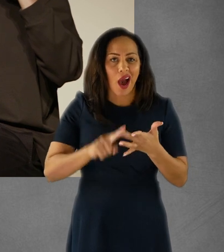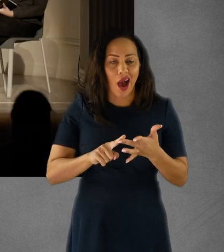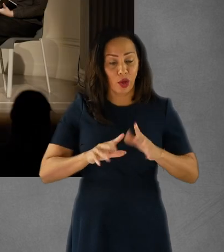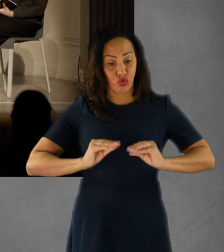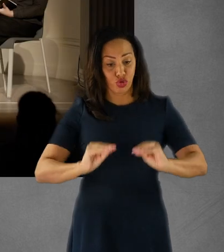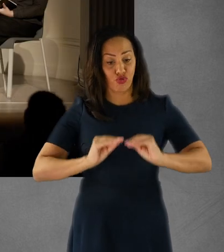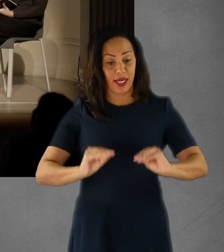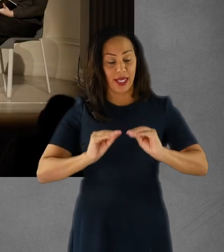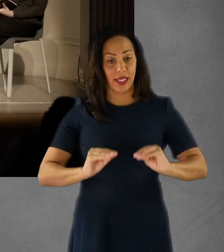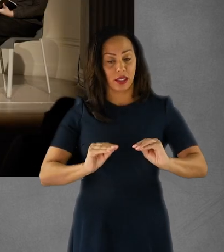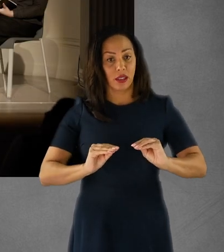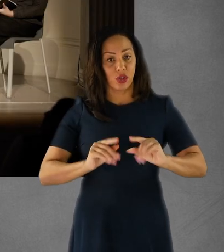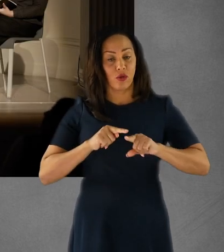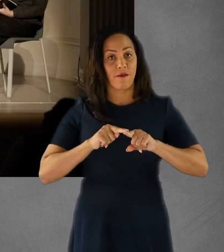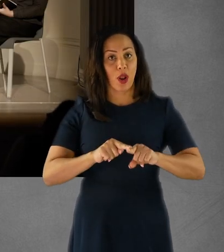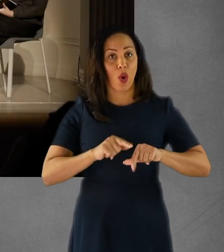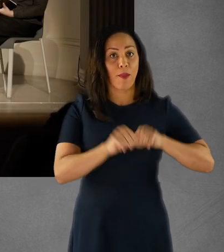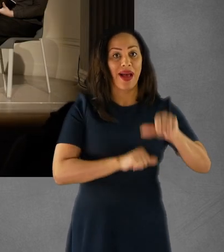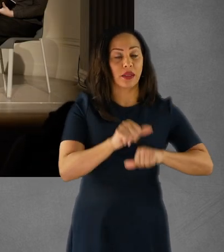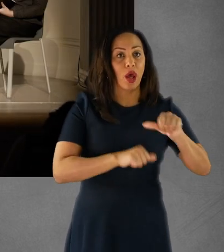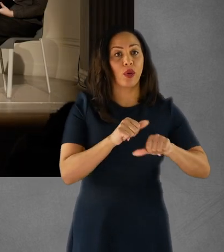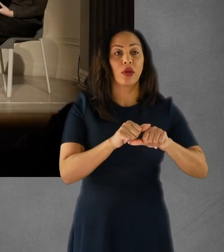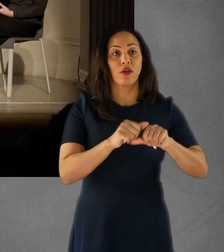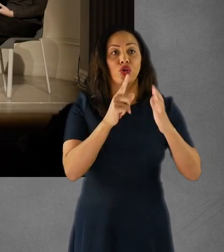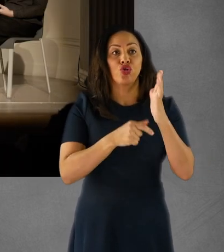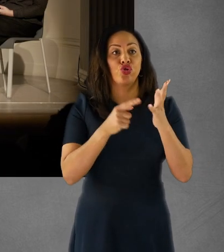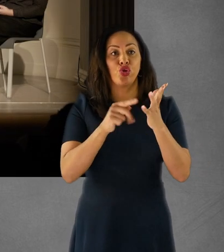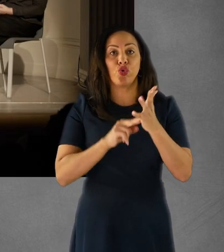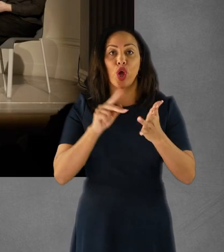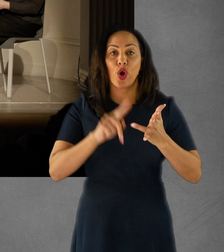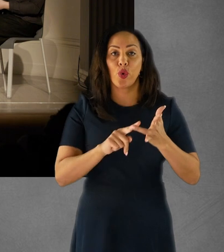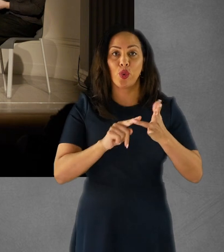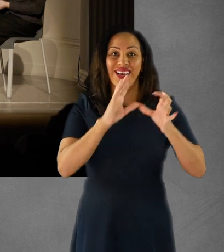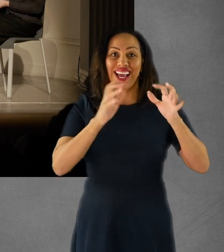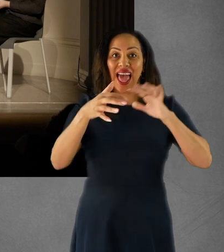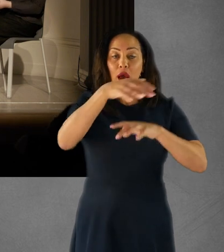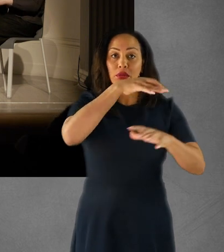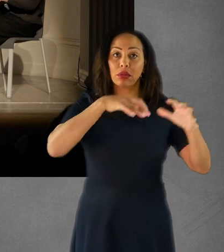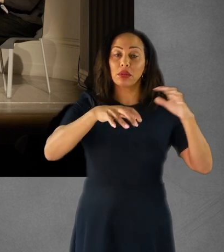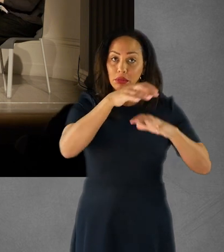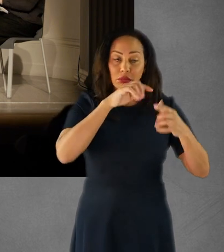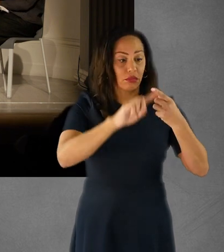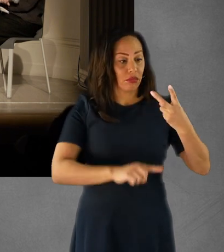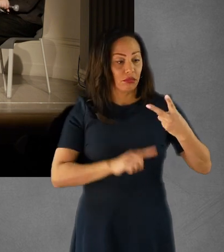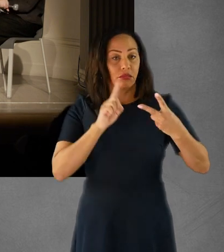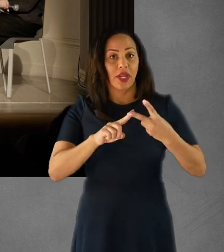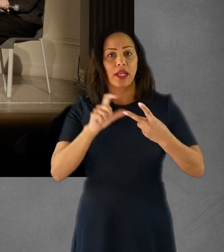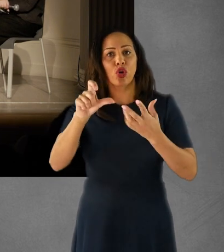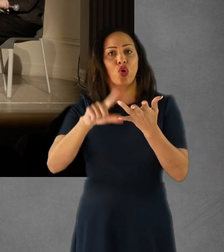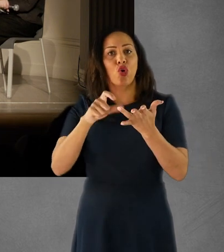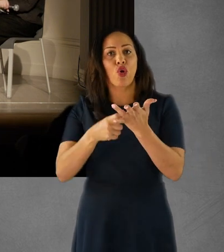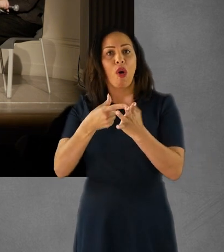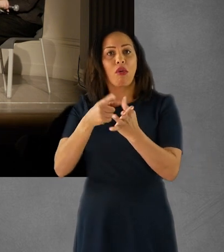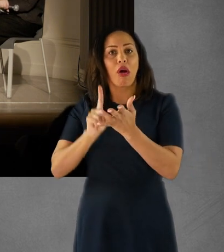Jupiter, as well as a coral. And there's another sequence of AI which is trained on virus, images